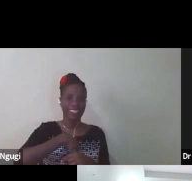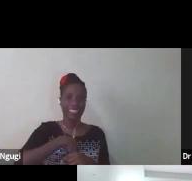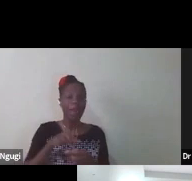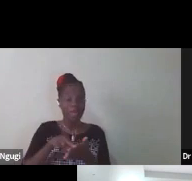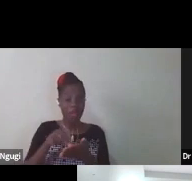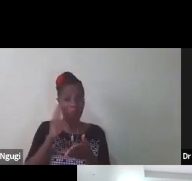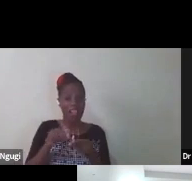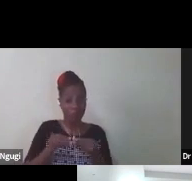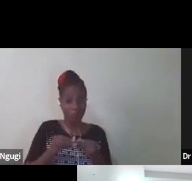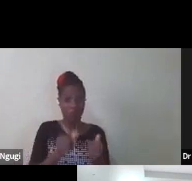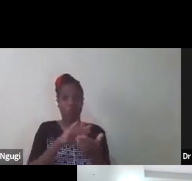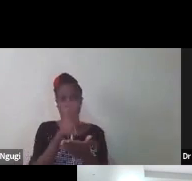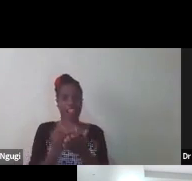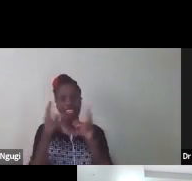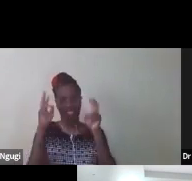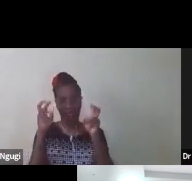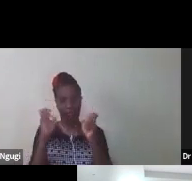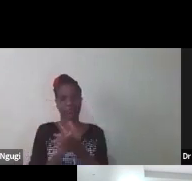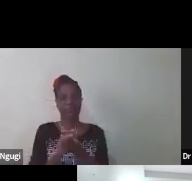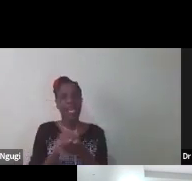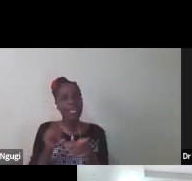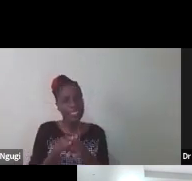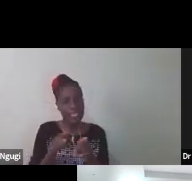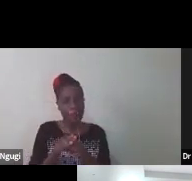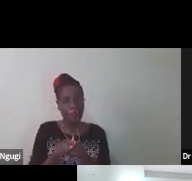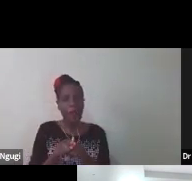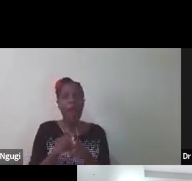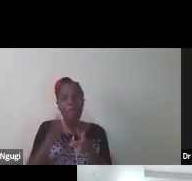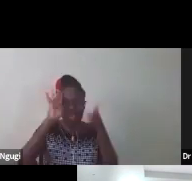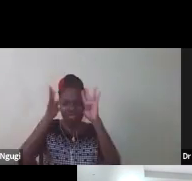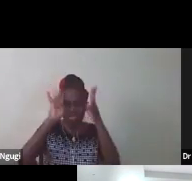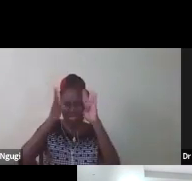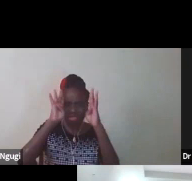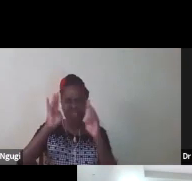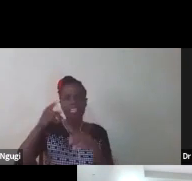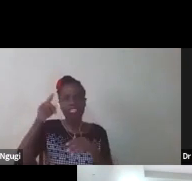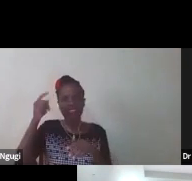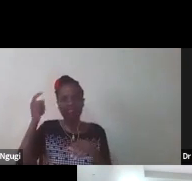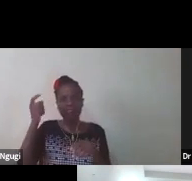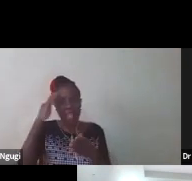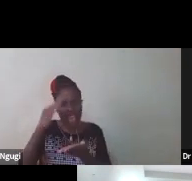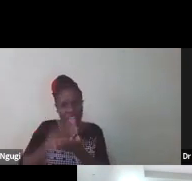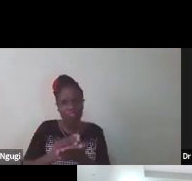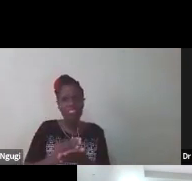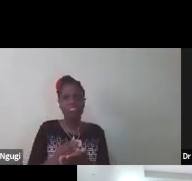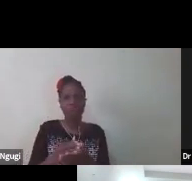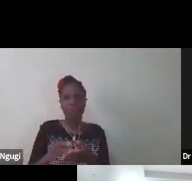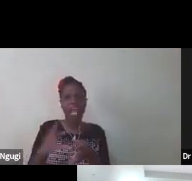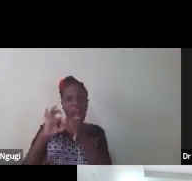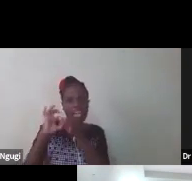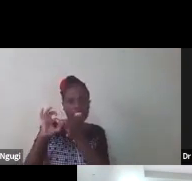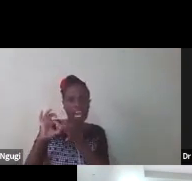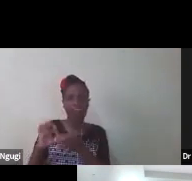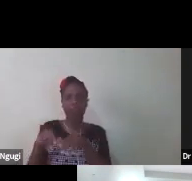address those issues. And also addressing some of the myths, traditions, beliefs, which are not